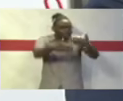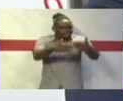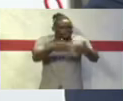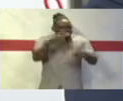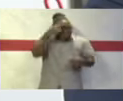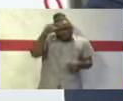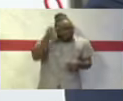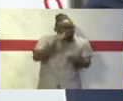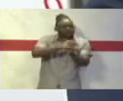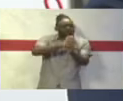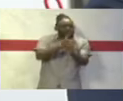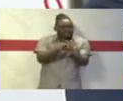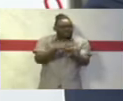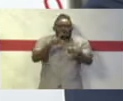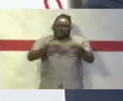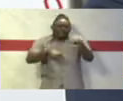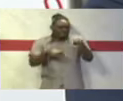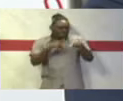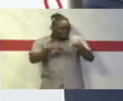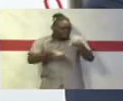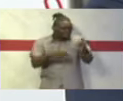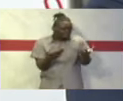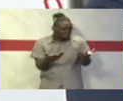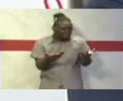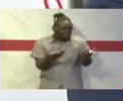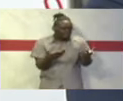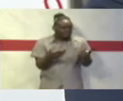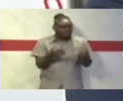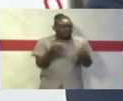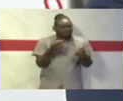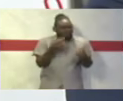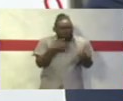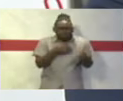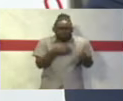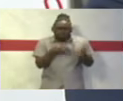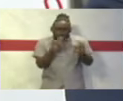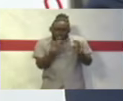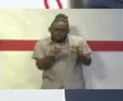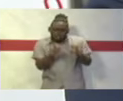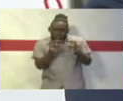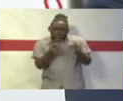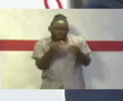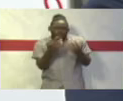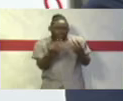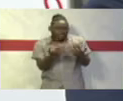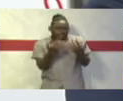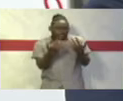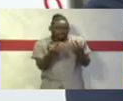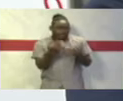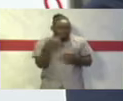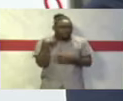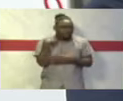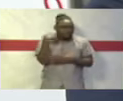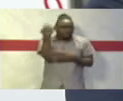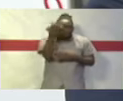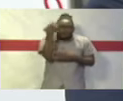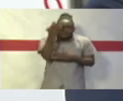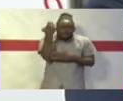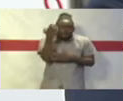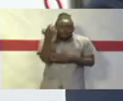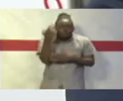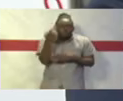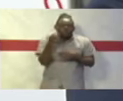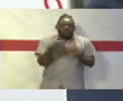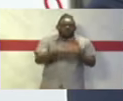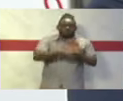COVID-19 scenario. So we're watching and waiting, doing the emergency and the urgent persons to